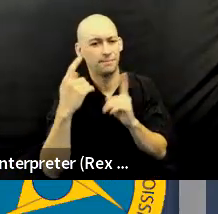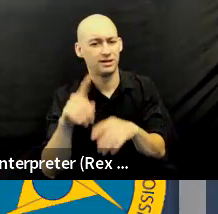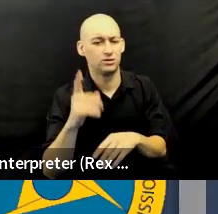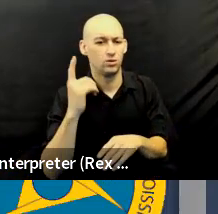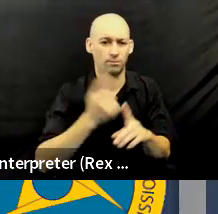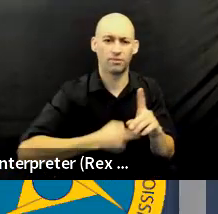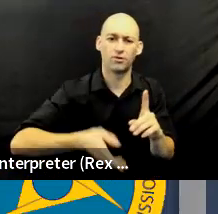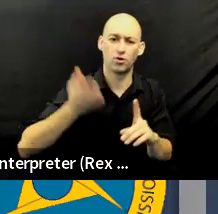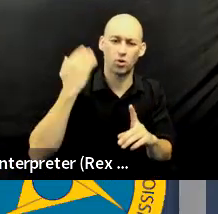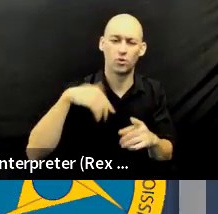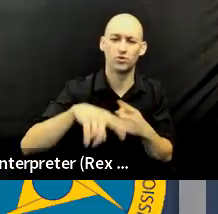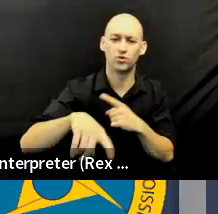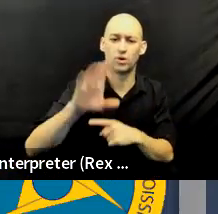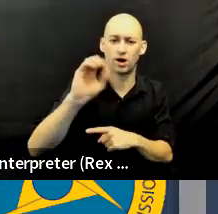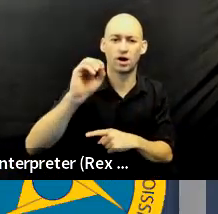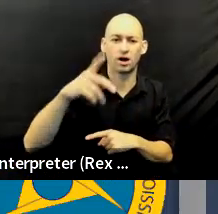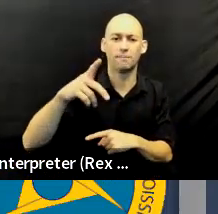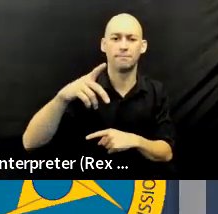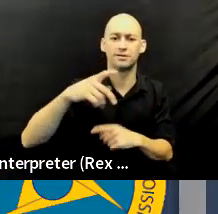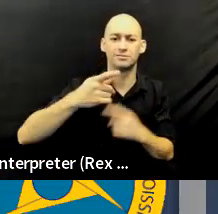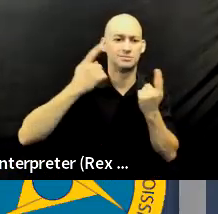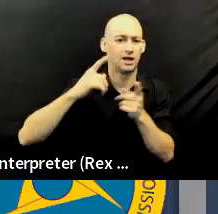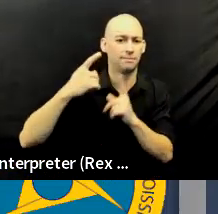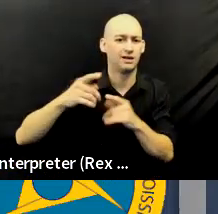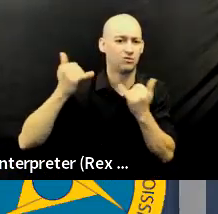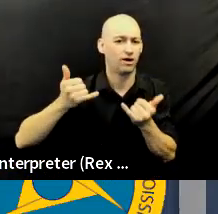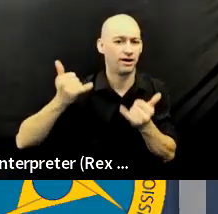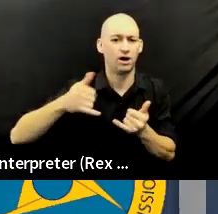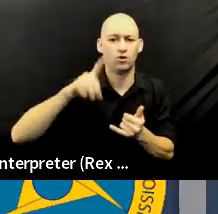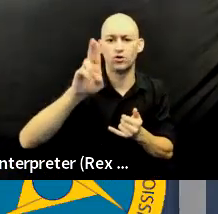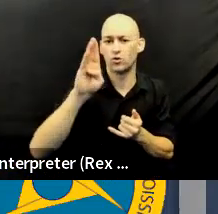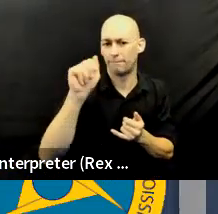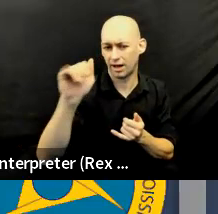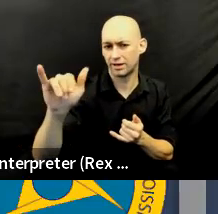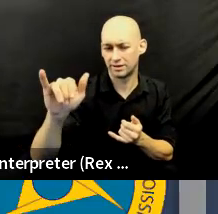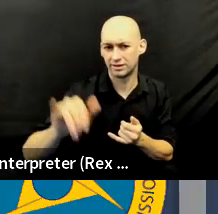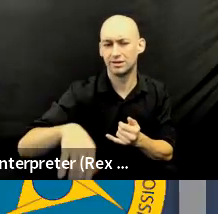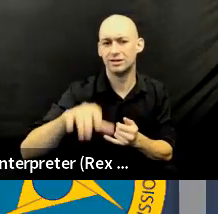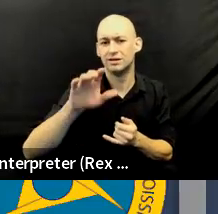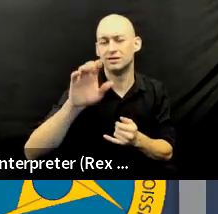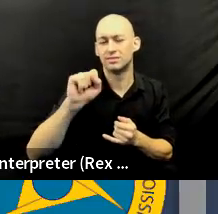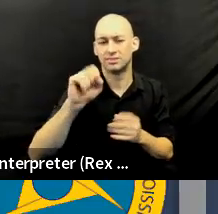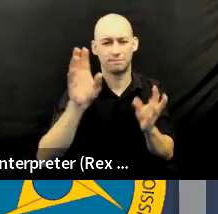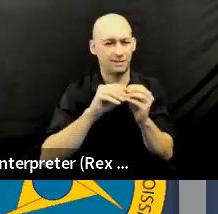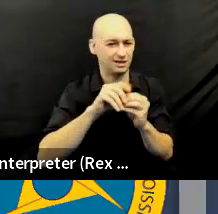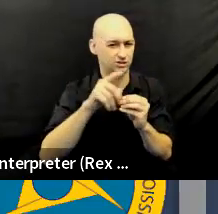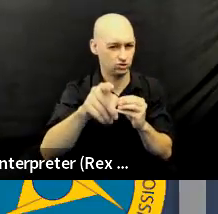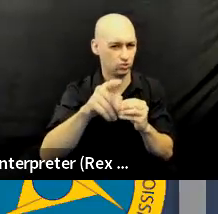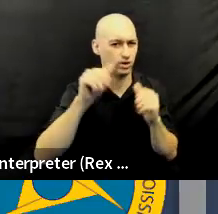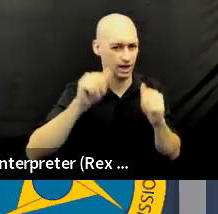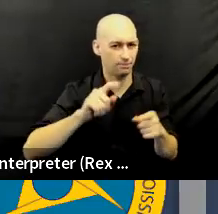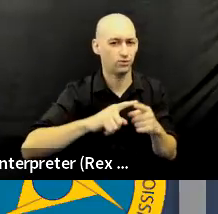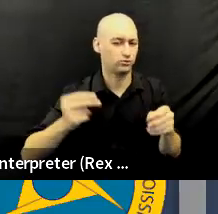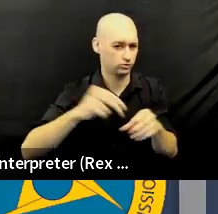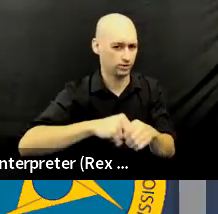month, to COP that's occurring in Dubai right now, to the summits that you had a chance to be a part of. When you